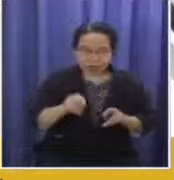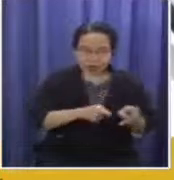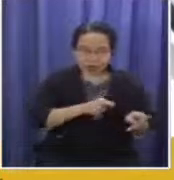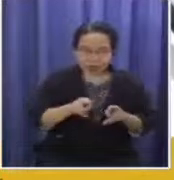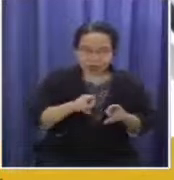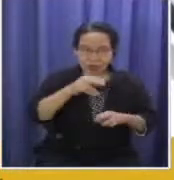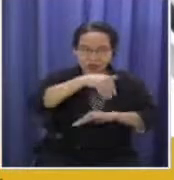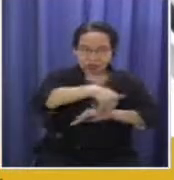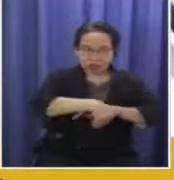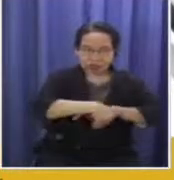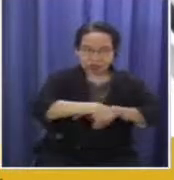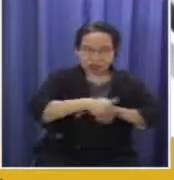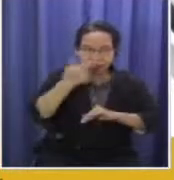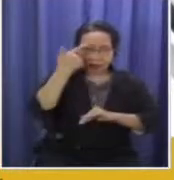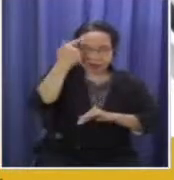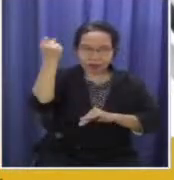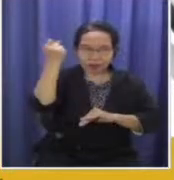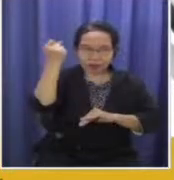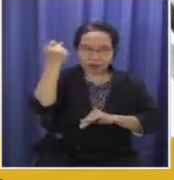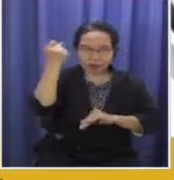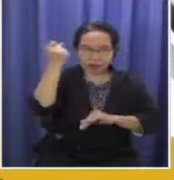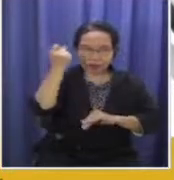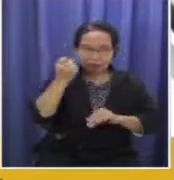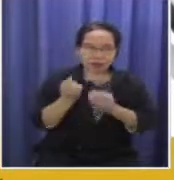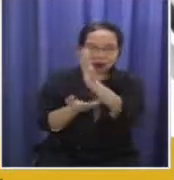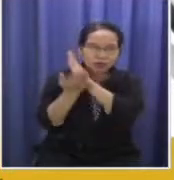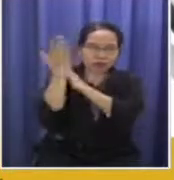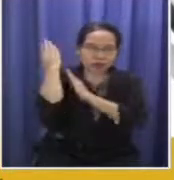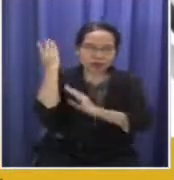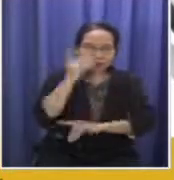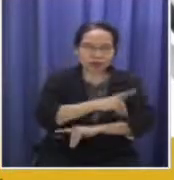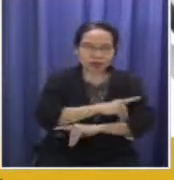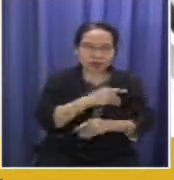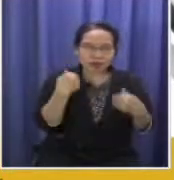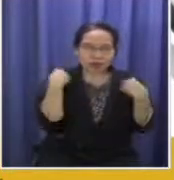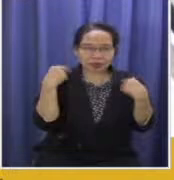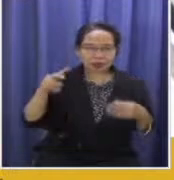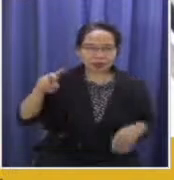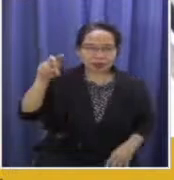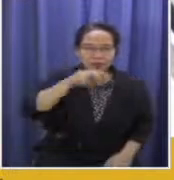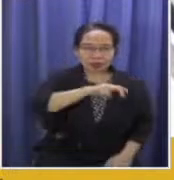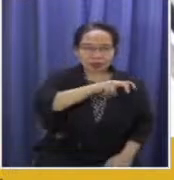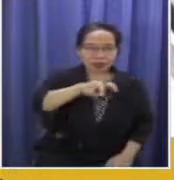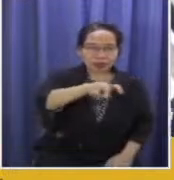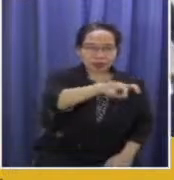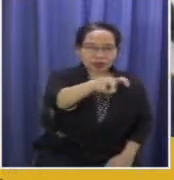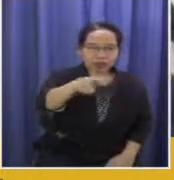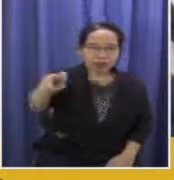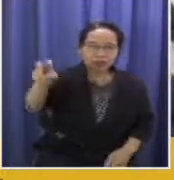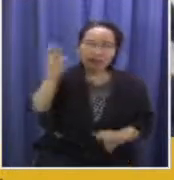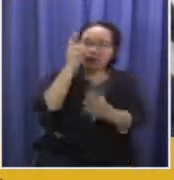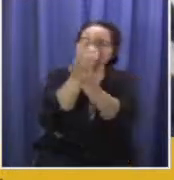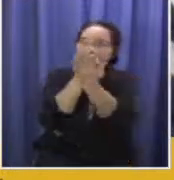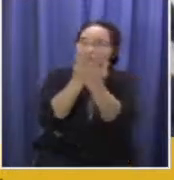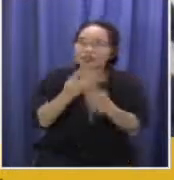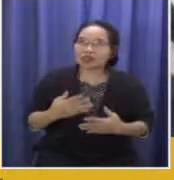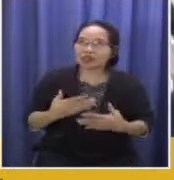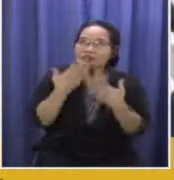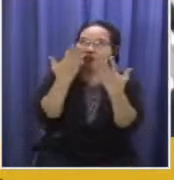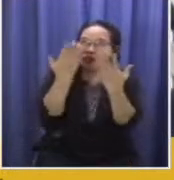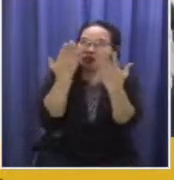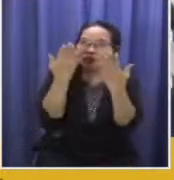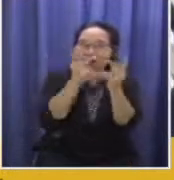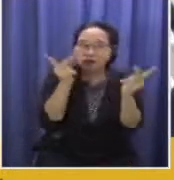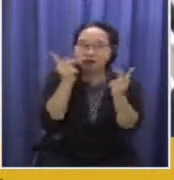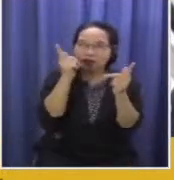of the night? Because in the olden days, there are travelers that rely on the position of the